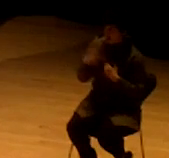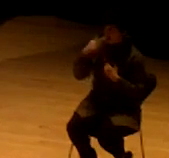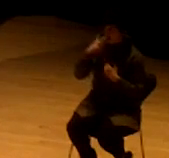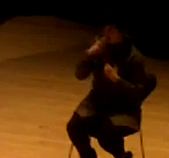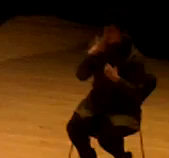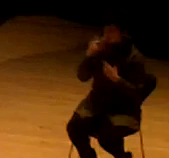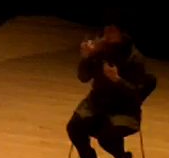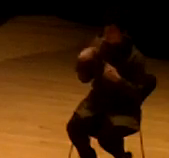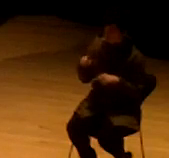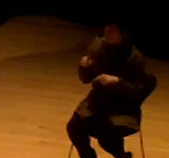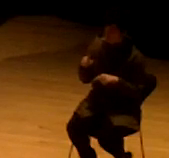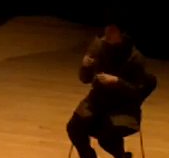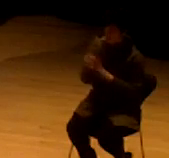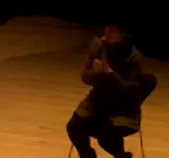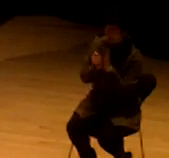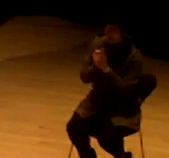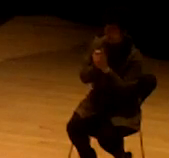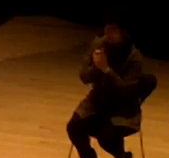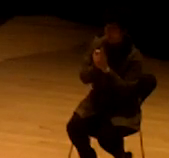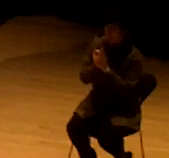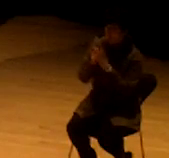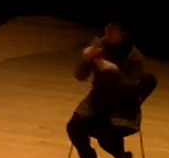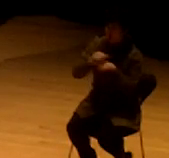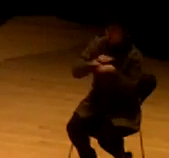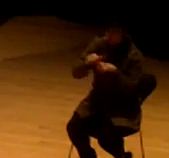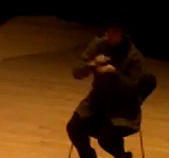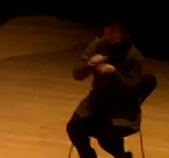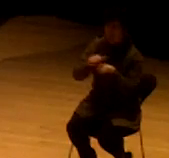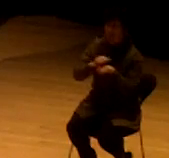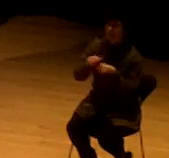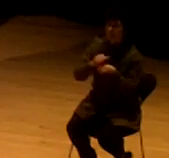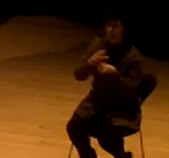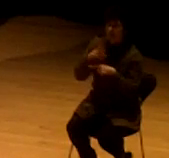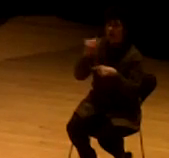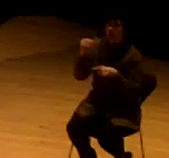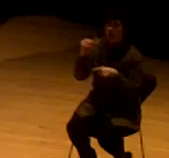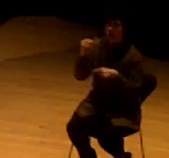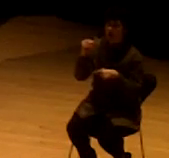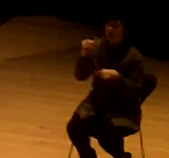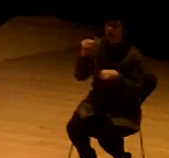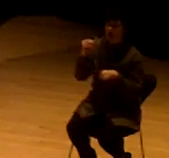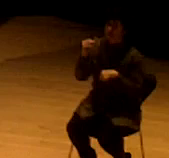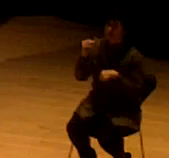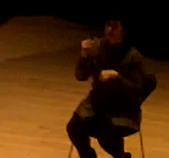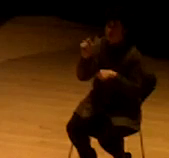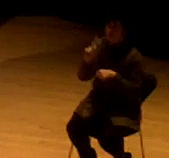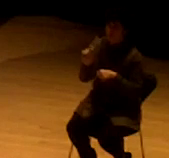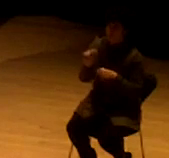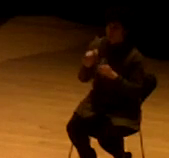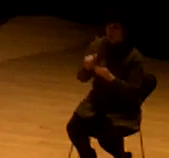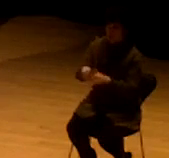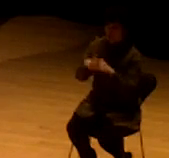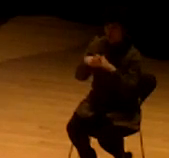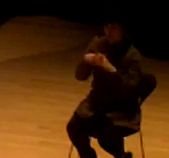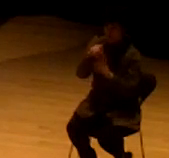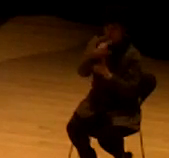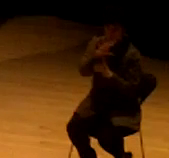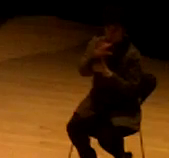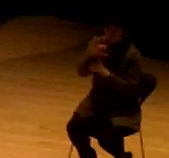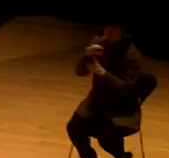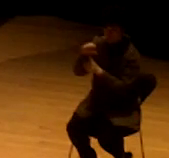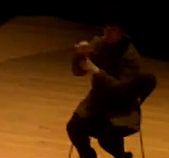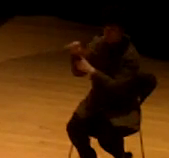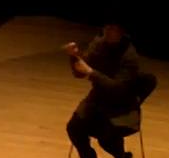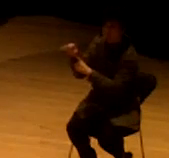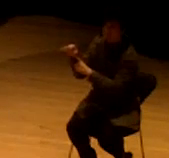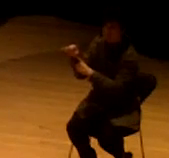they were rehearsing, and Tamar was shooting. She started shooting sort of right away when stuff started happening